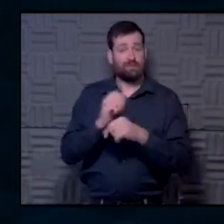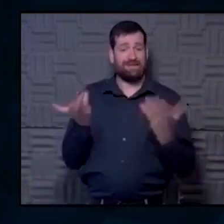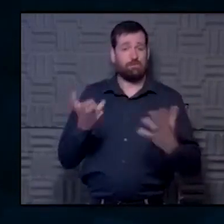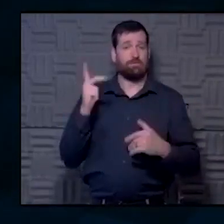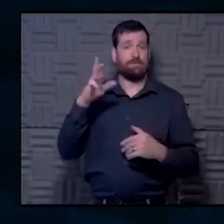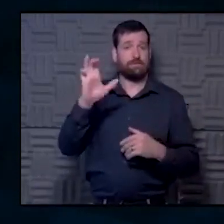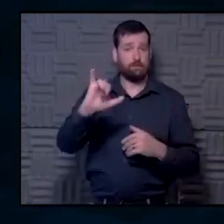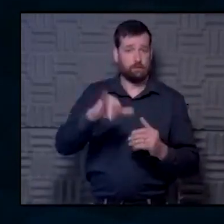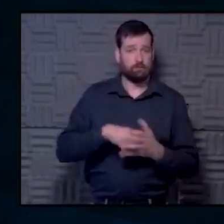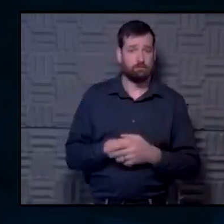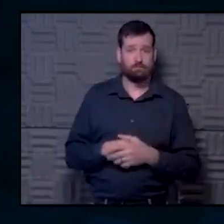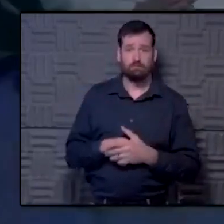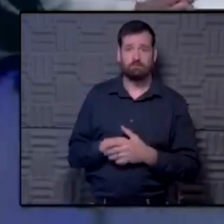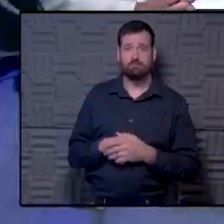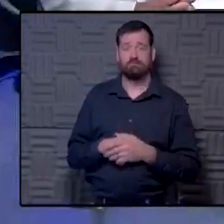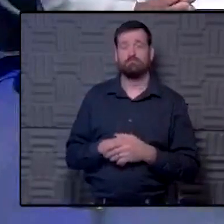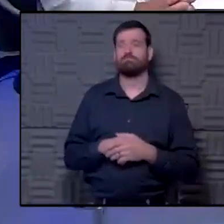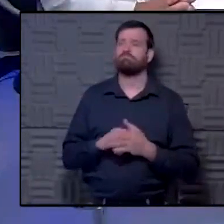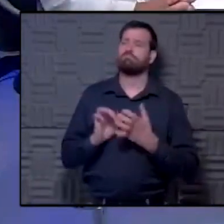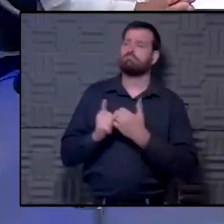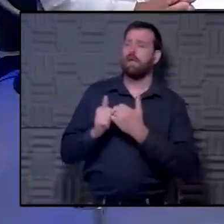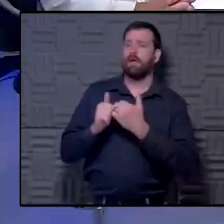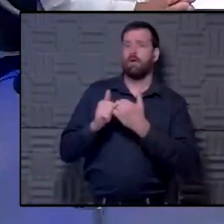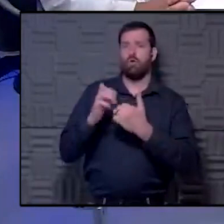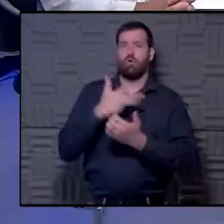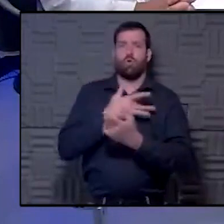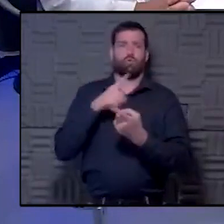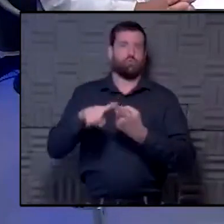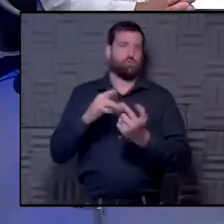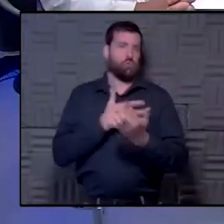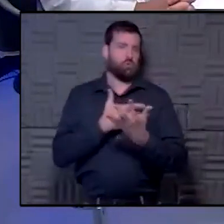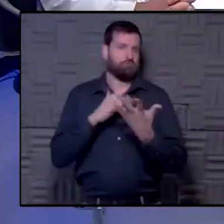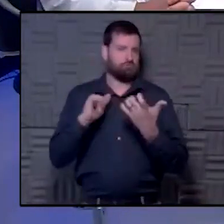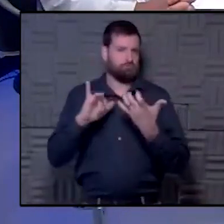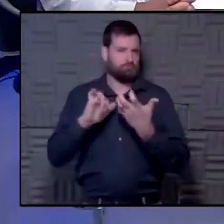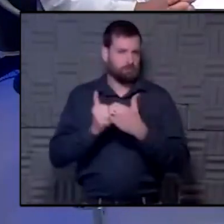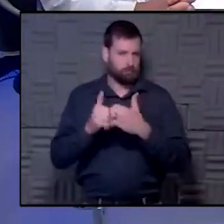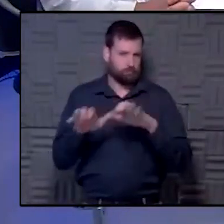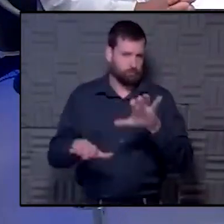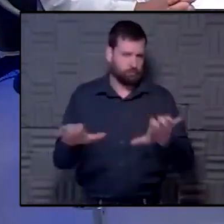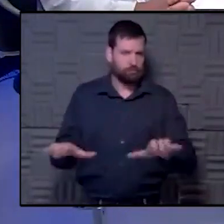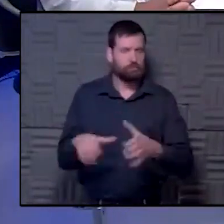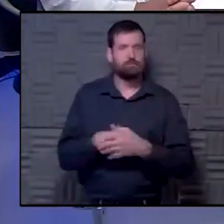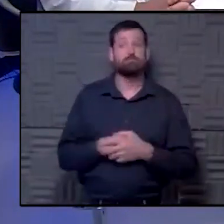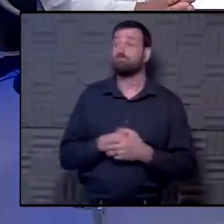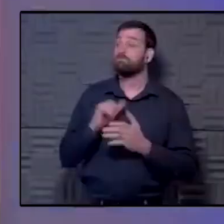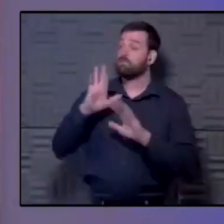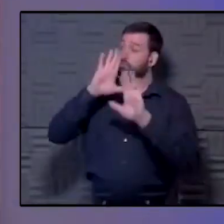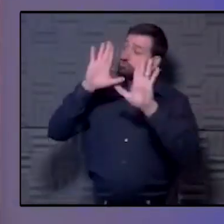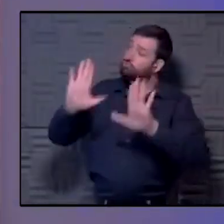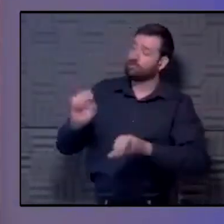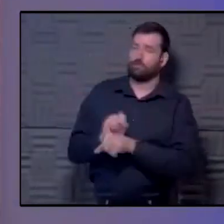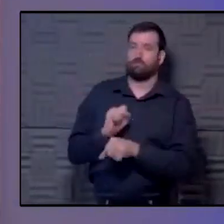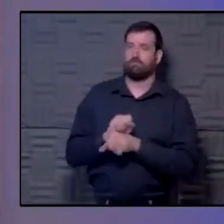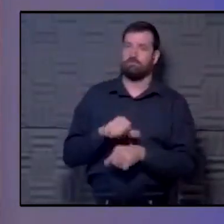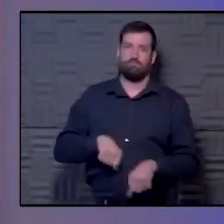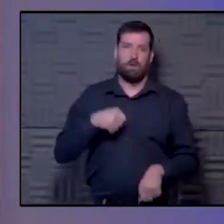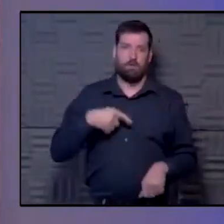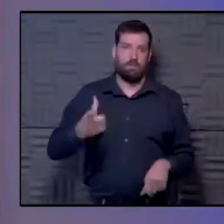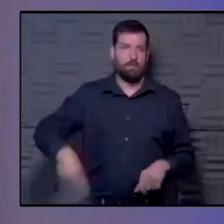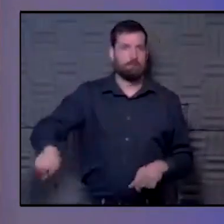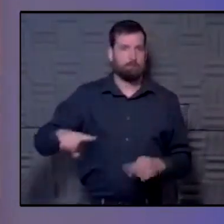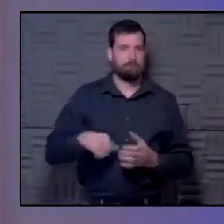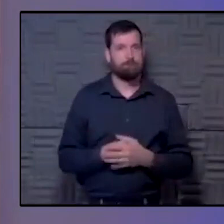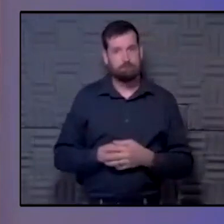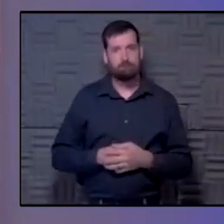community. And how's Heart to Heart doing in the midst of the COVID care? Heart to Heart has done a great job, and I'm proud of them.